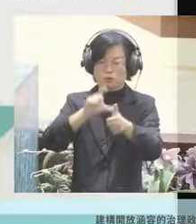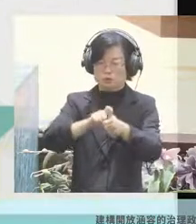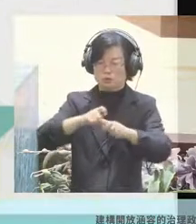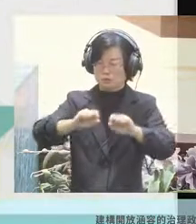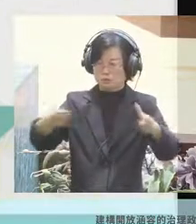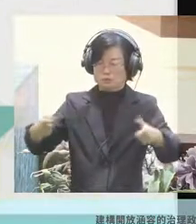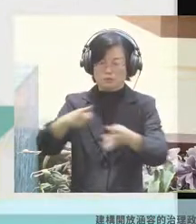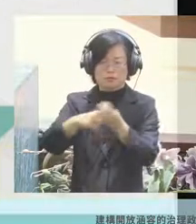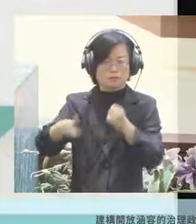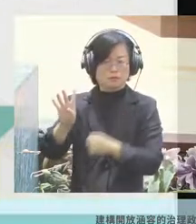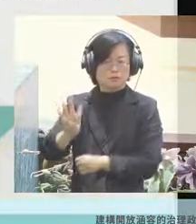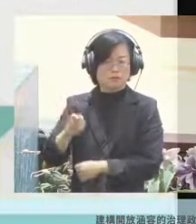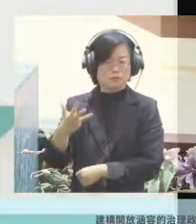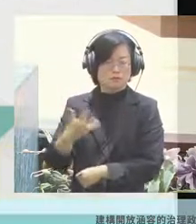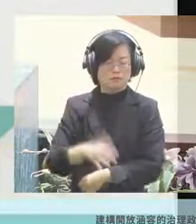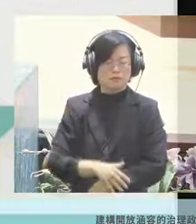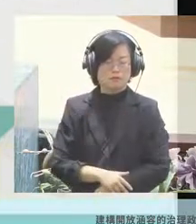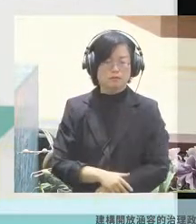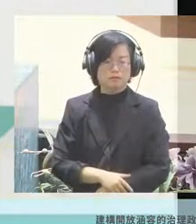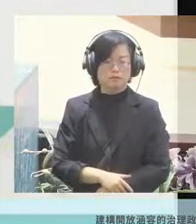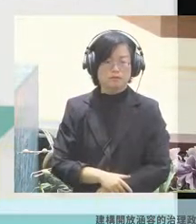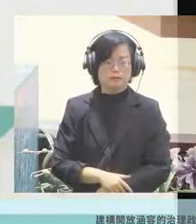basically launching this open